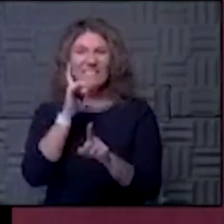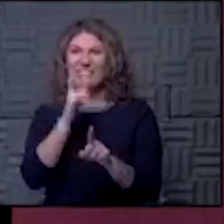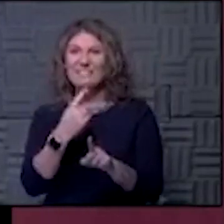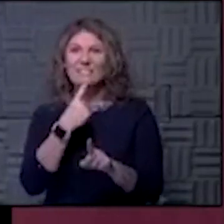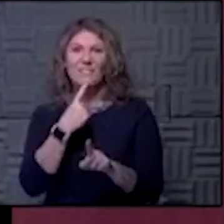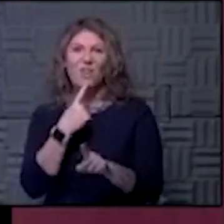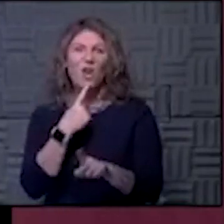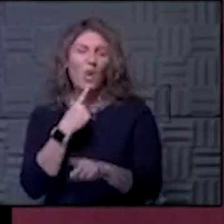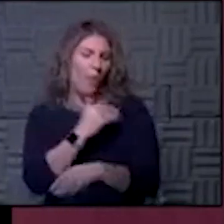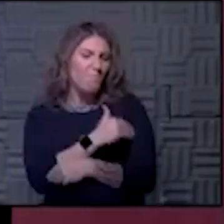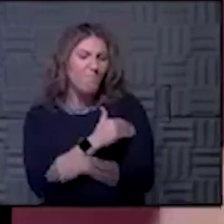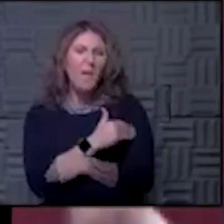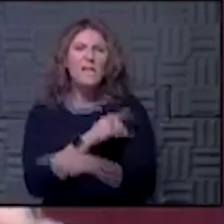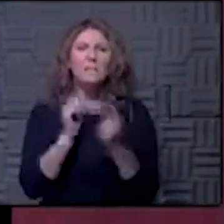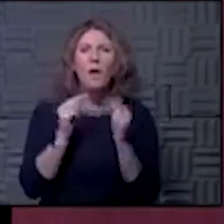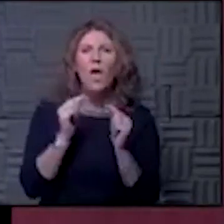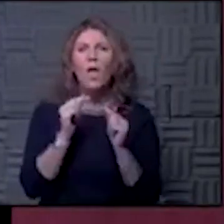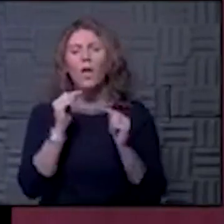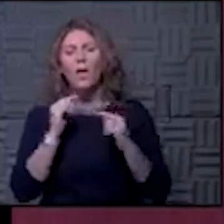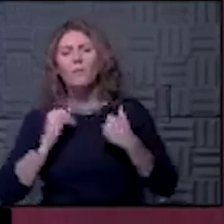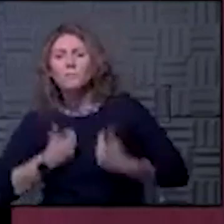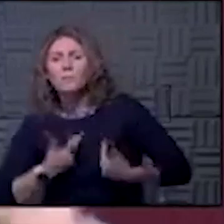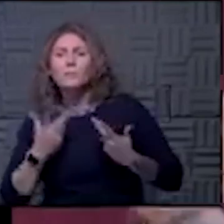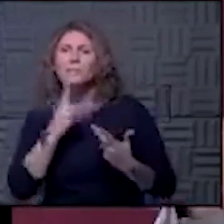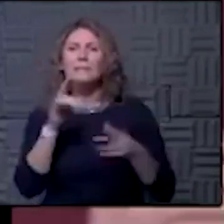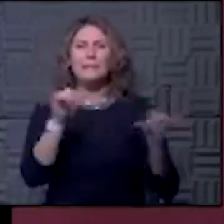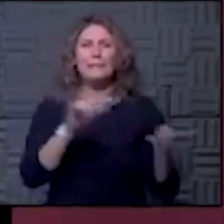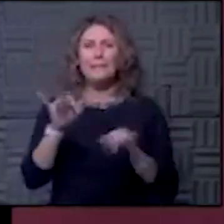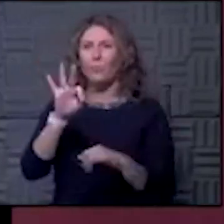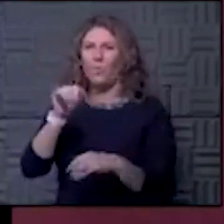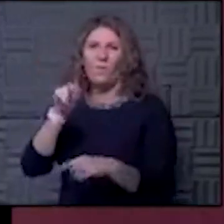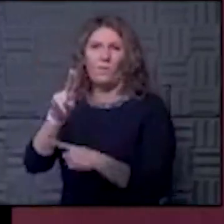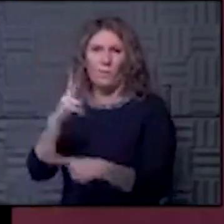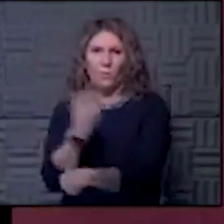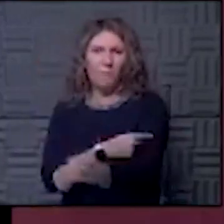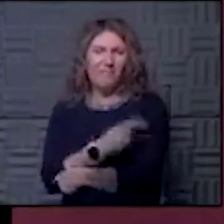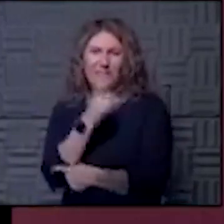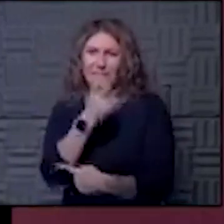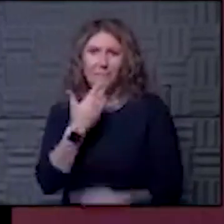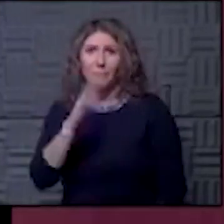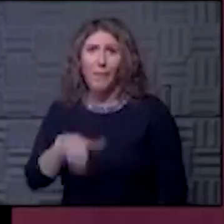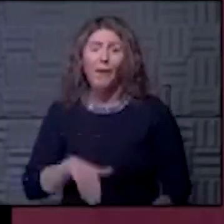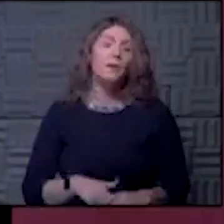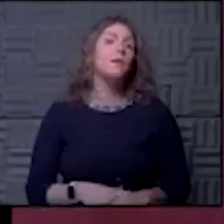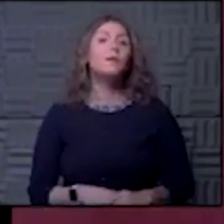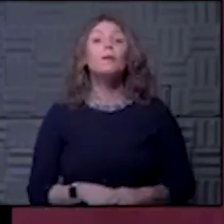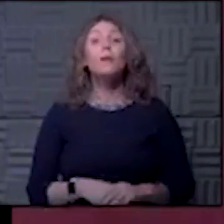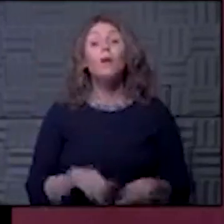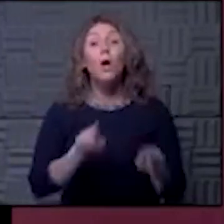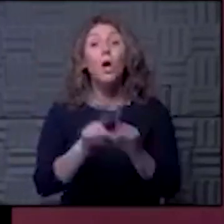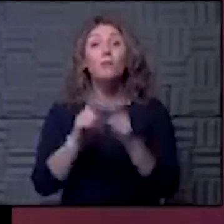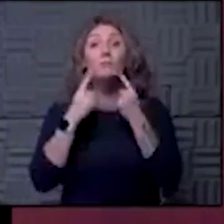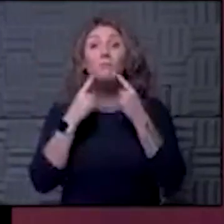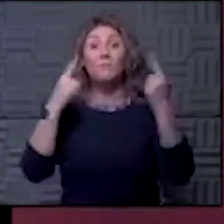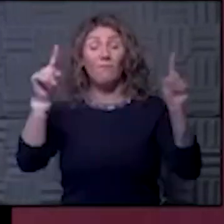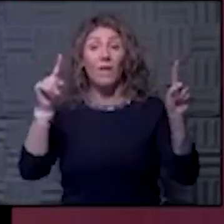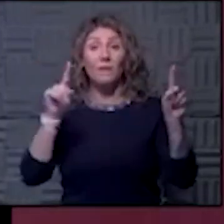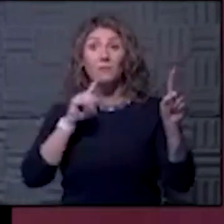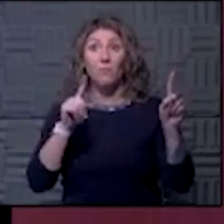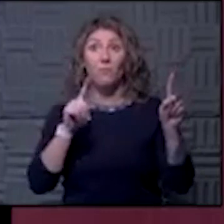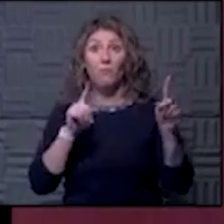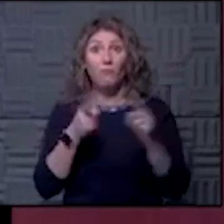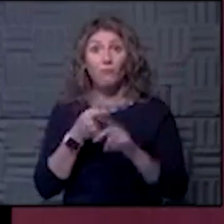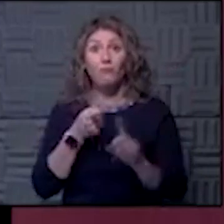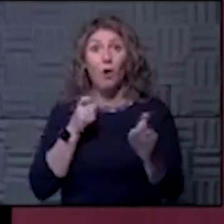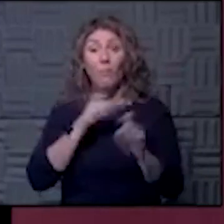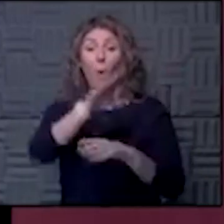pain, fatigue, the same things you would get when you get the influenza vaccine. So I don't think that sounded too bad. So and it was effective. It appeared to be effective across